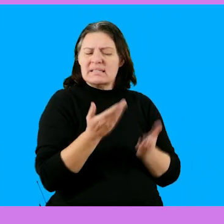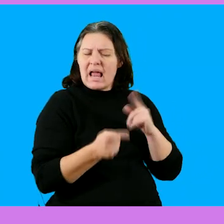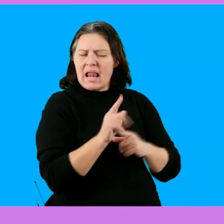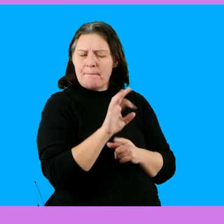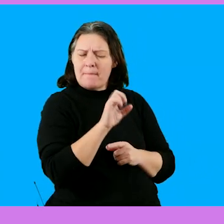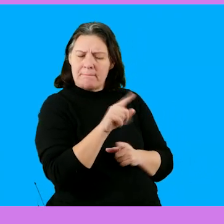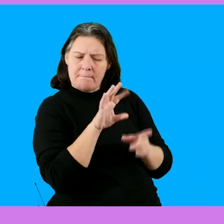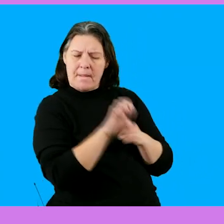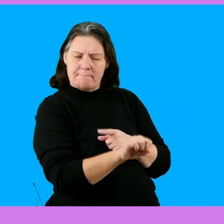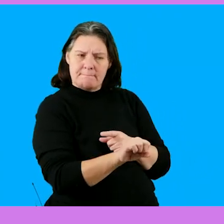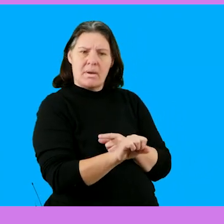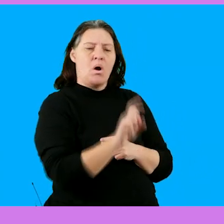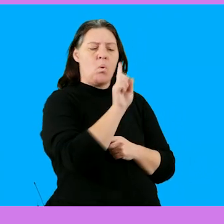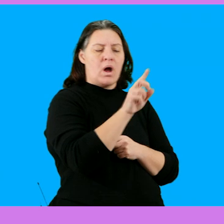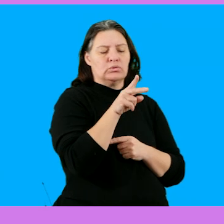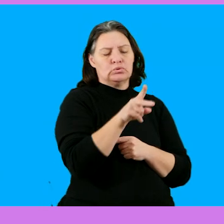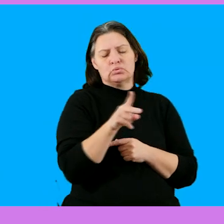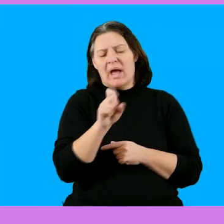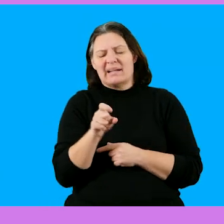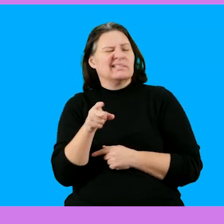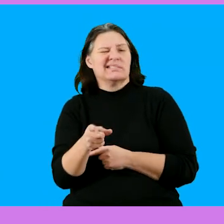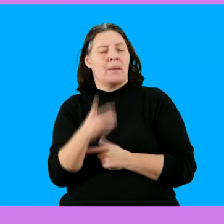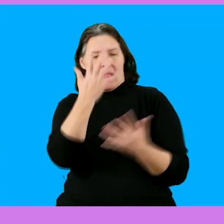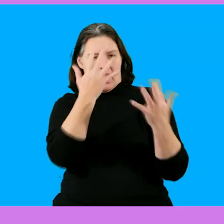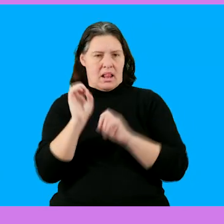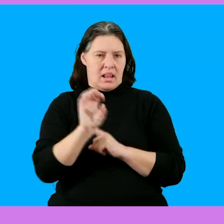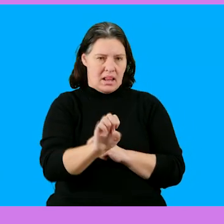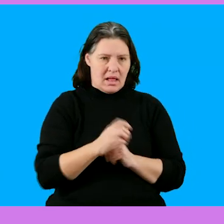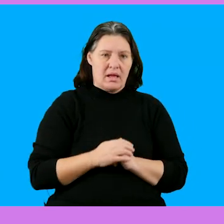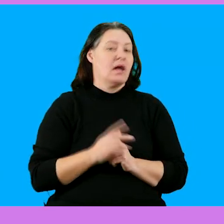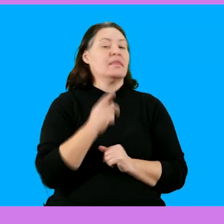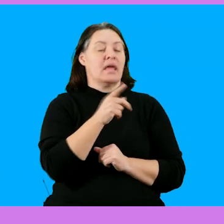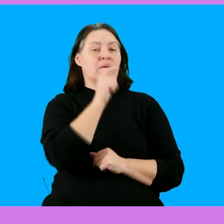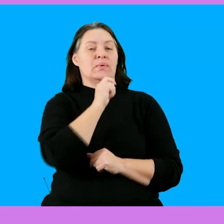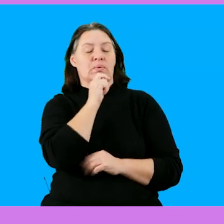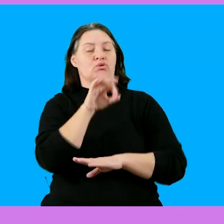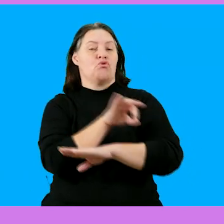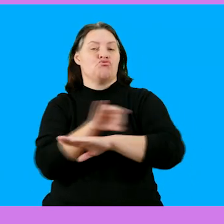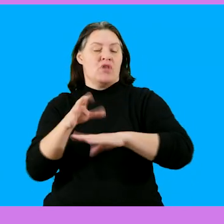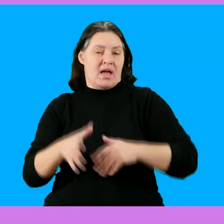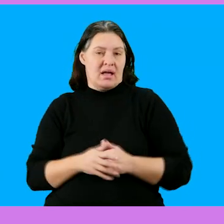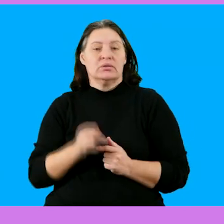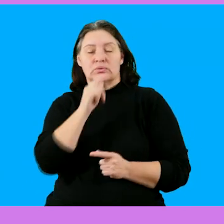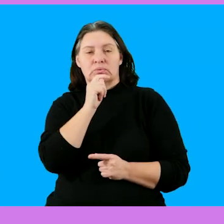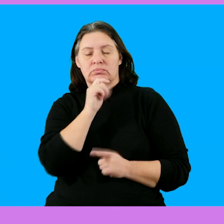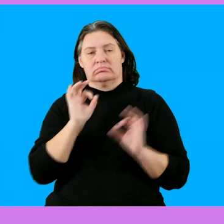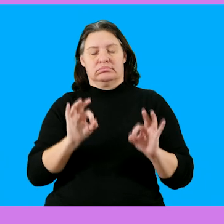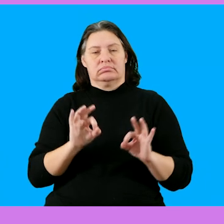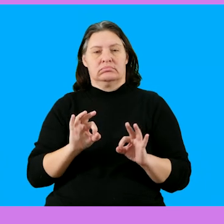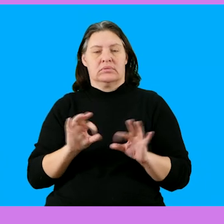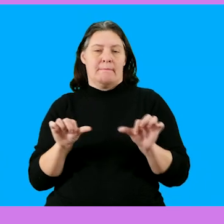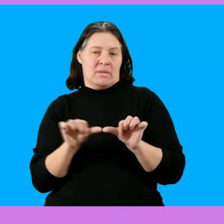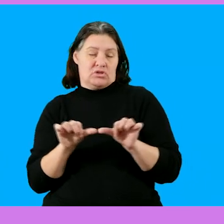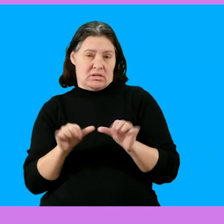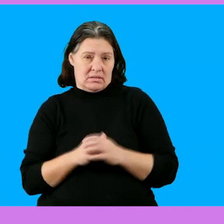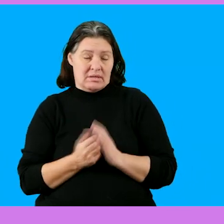or drawing in the form 1:x or whatever that will be. And then use a ruler to measure accurately.